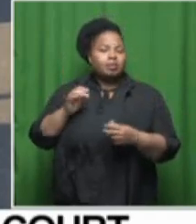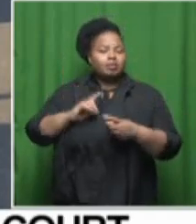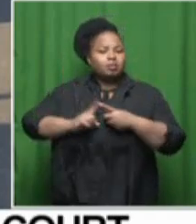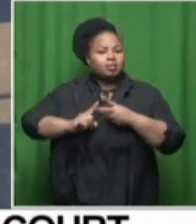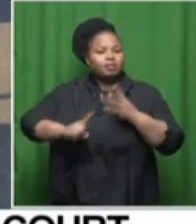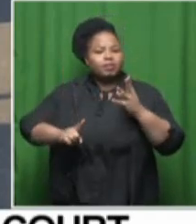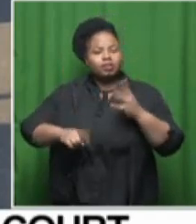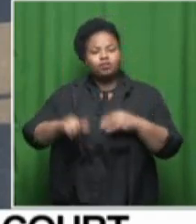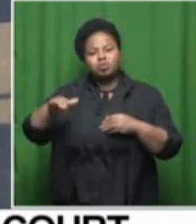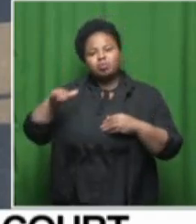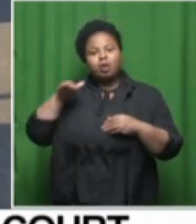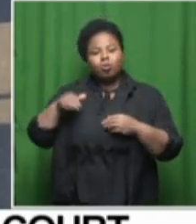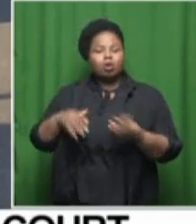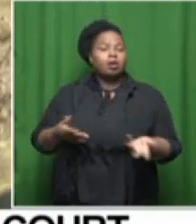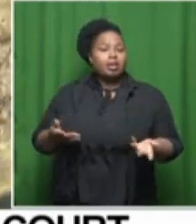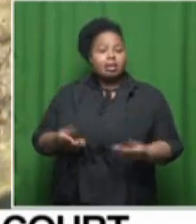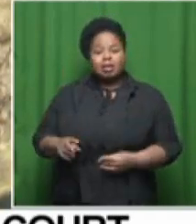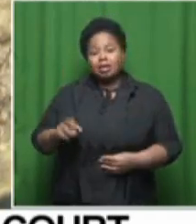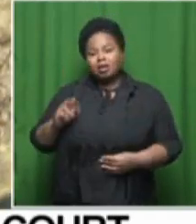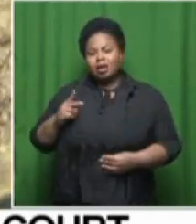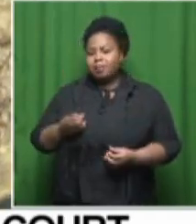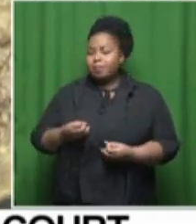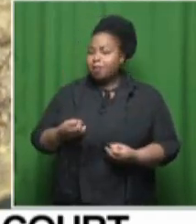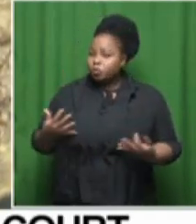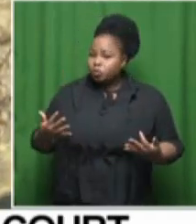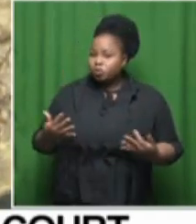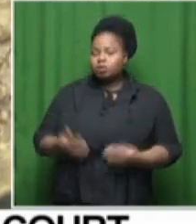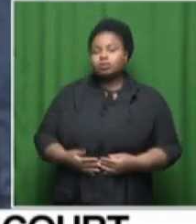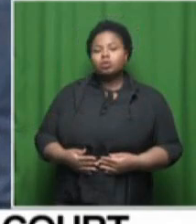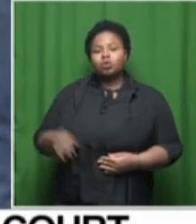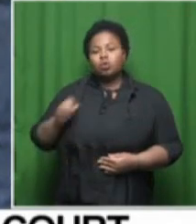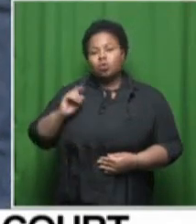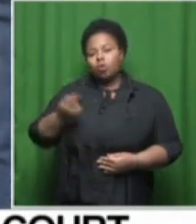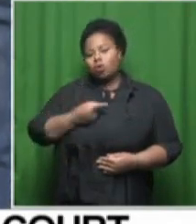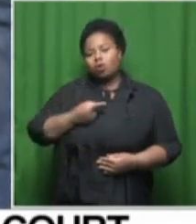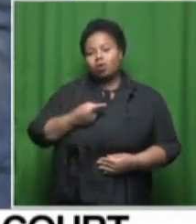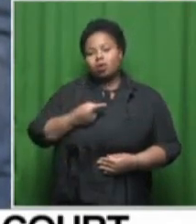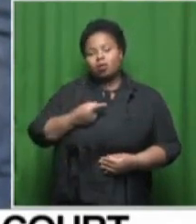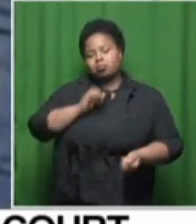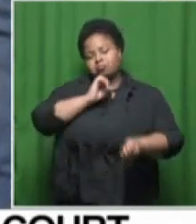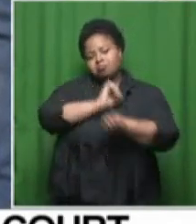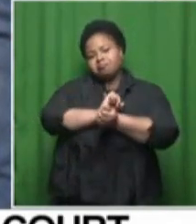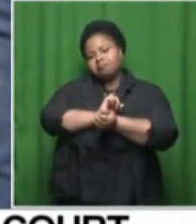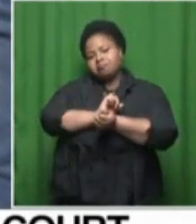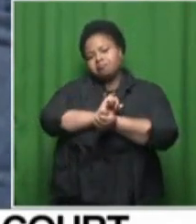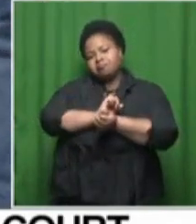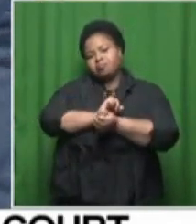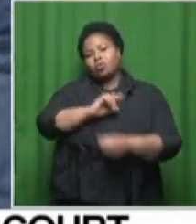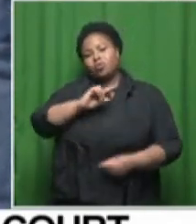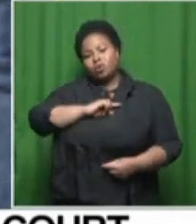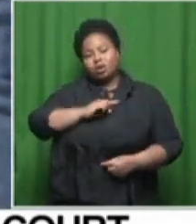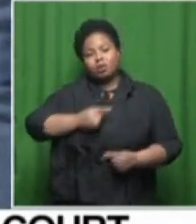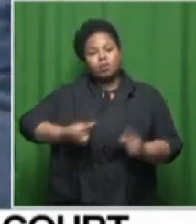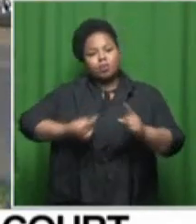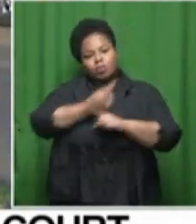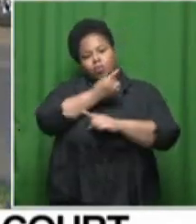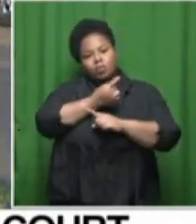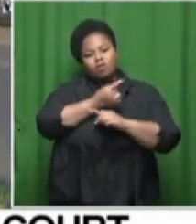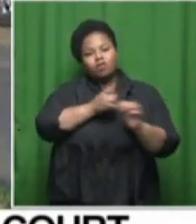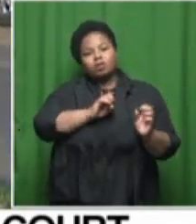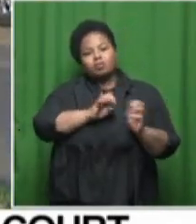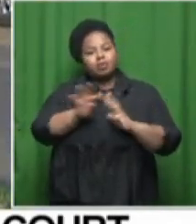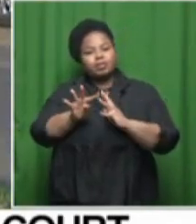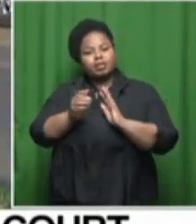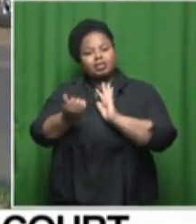these men were found. Most of them, or all of them, have been arrested for contravention of the Immigration Act,